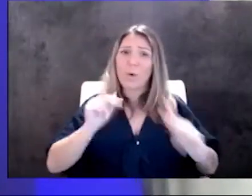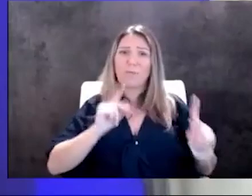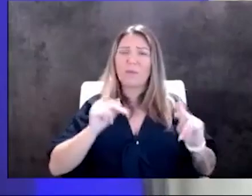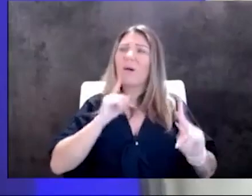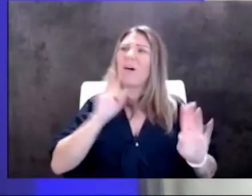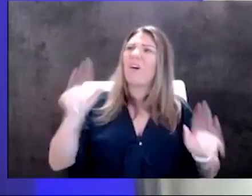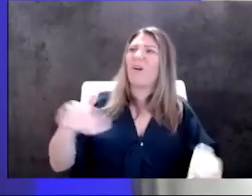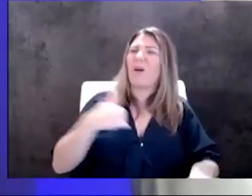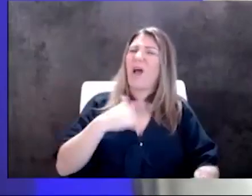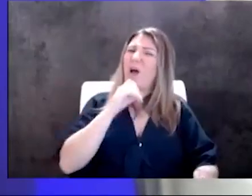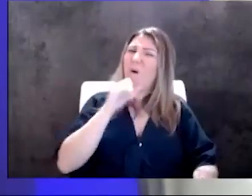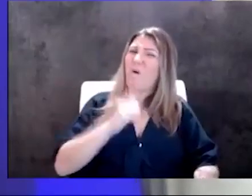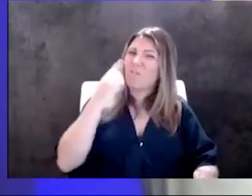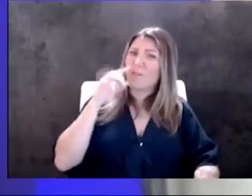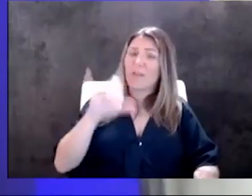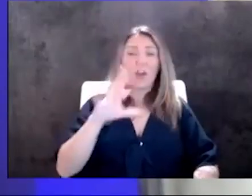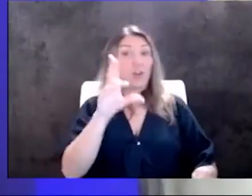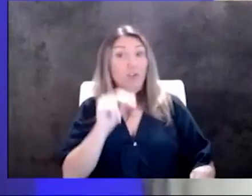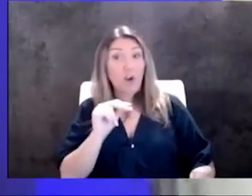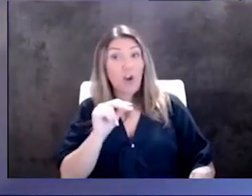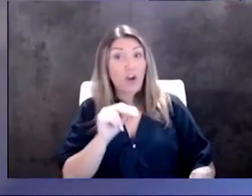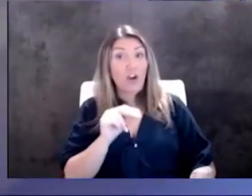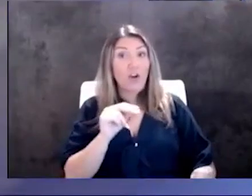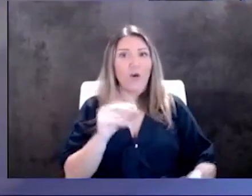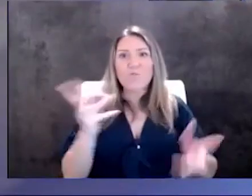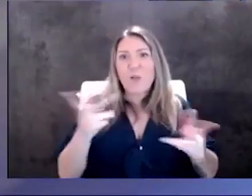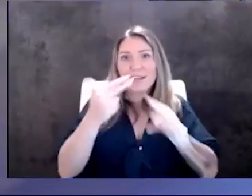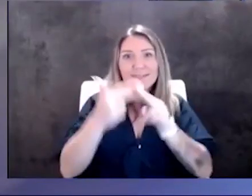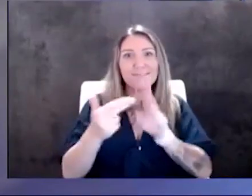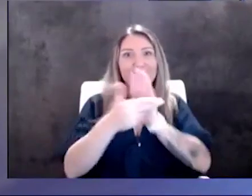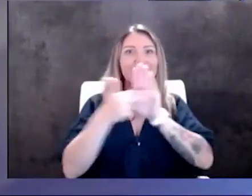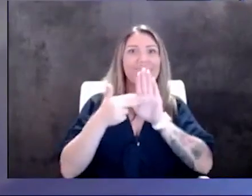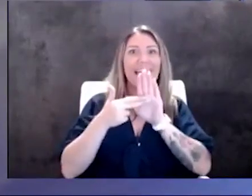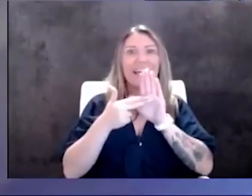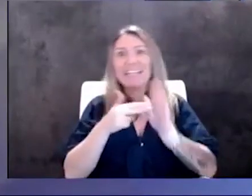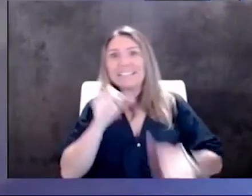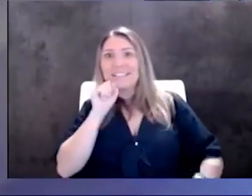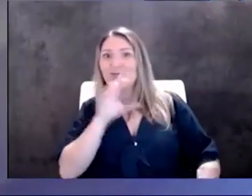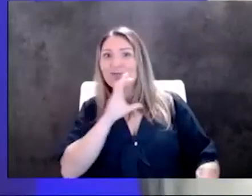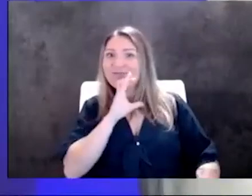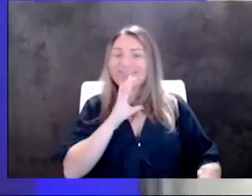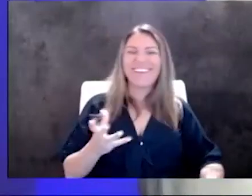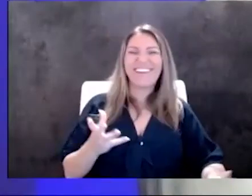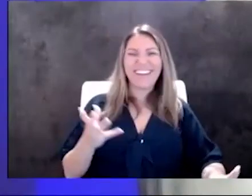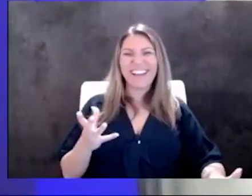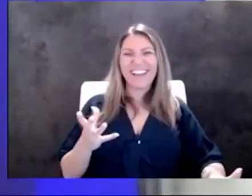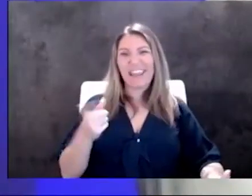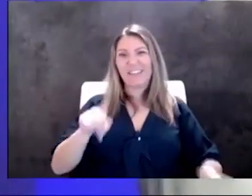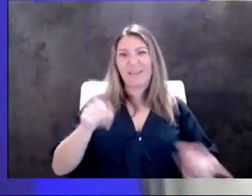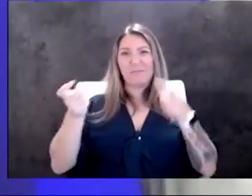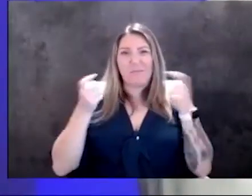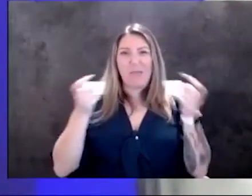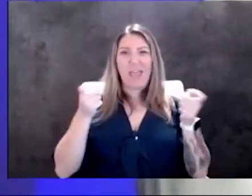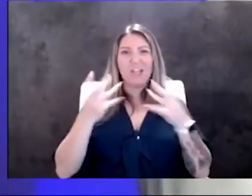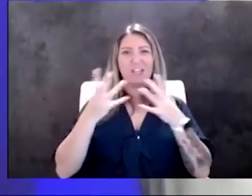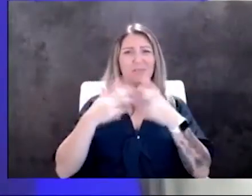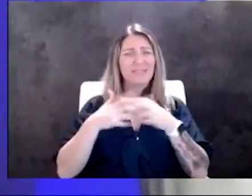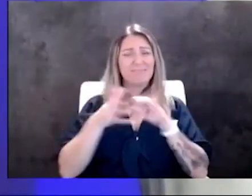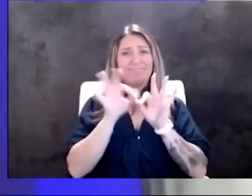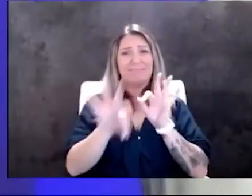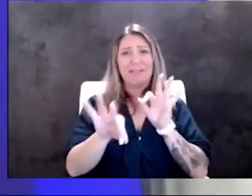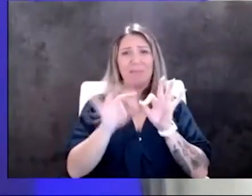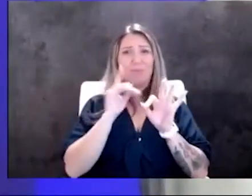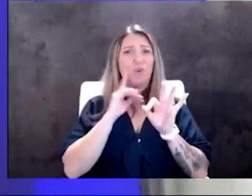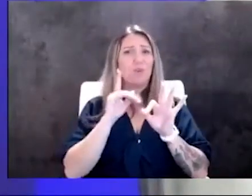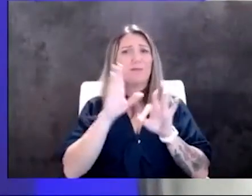I mean Let's be careful with what we're calling seniors. Yeah, they've been able to manage this. The devices are pretty simple. The interfaces are really